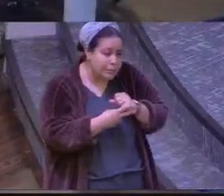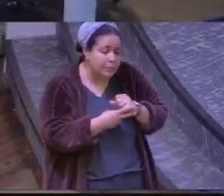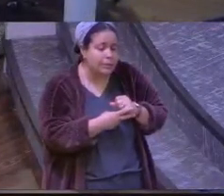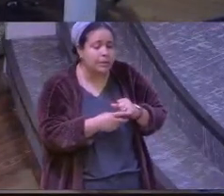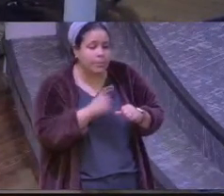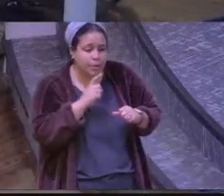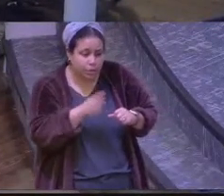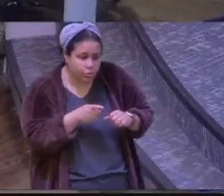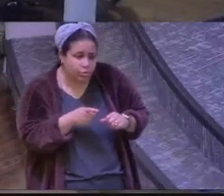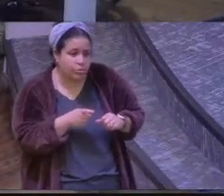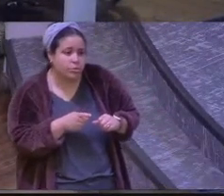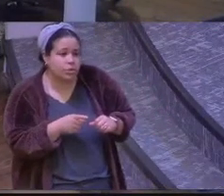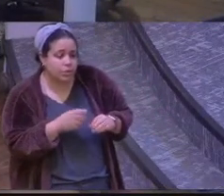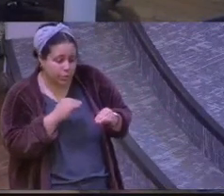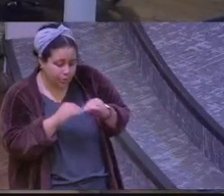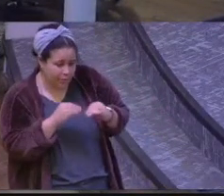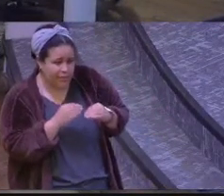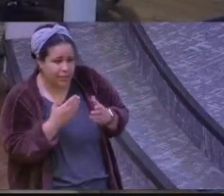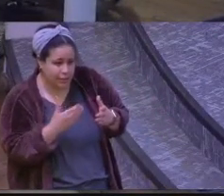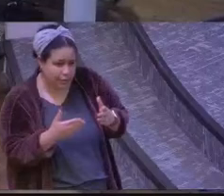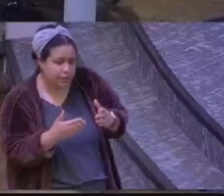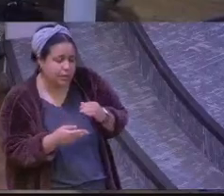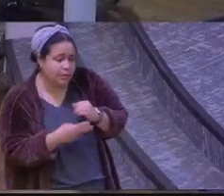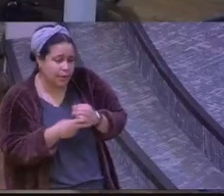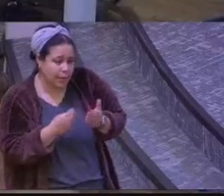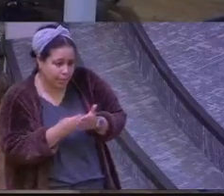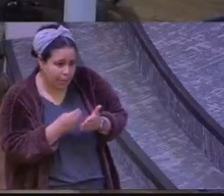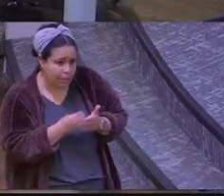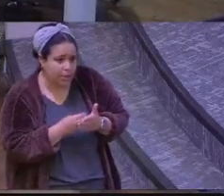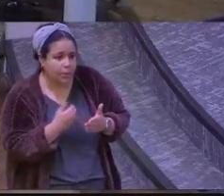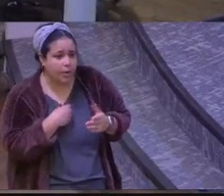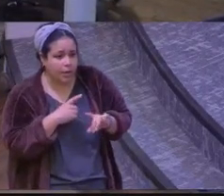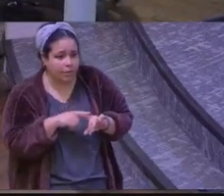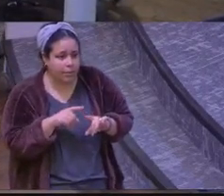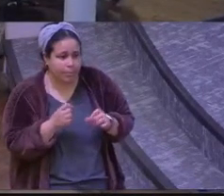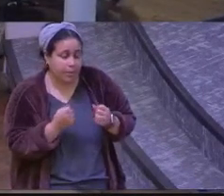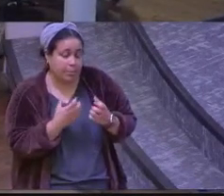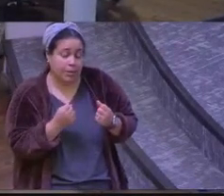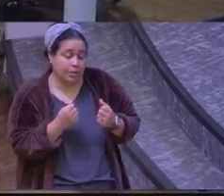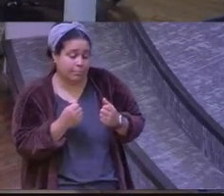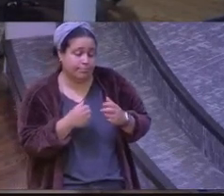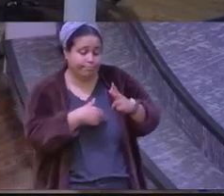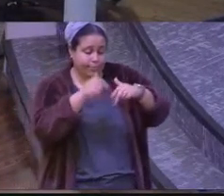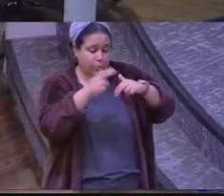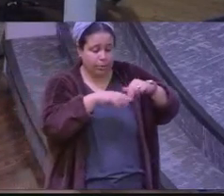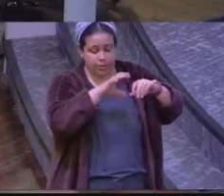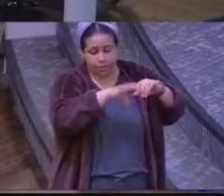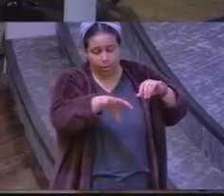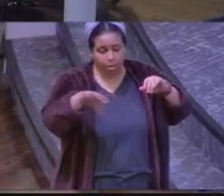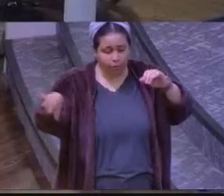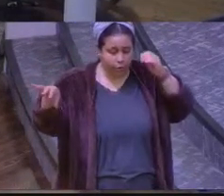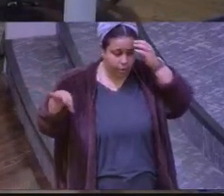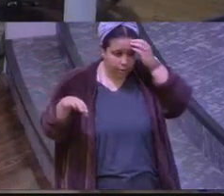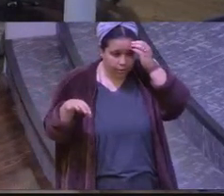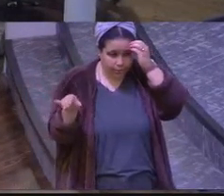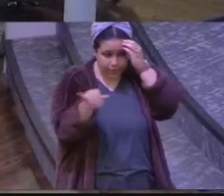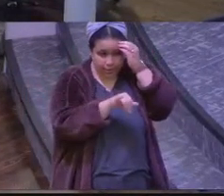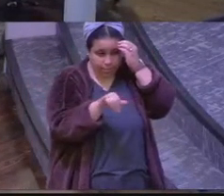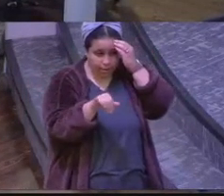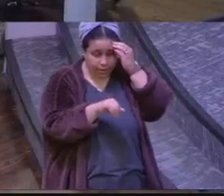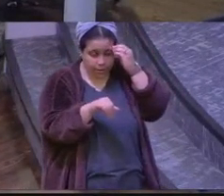funds. You know, as you know, we've got many facilities in Clark County, and it's very similar to make an